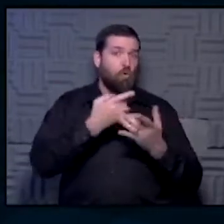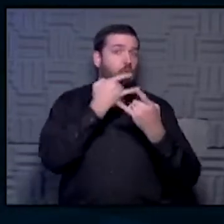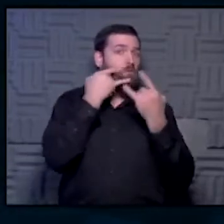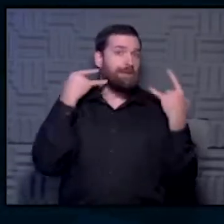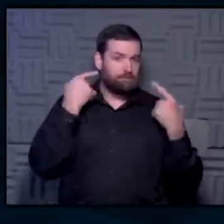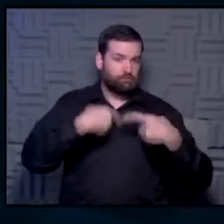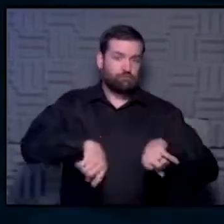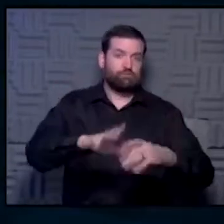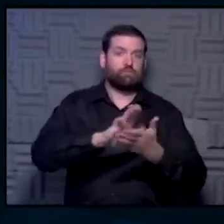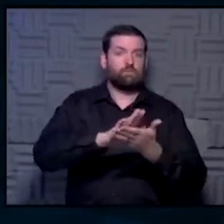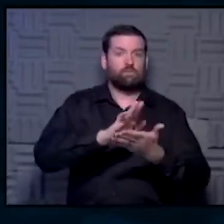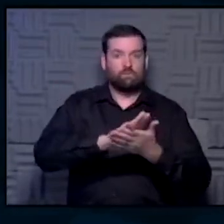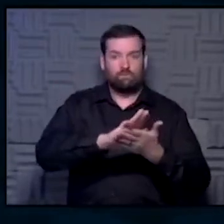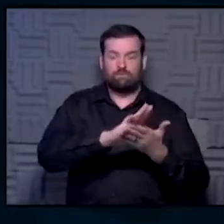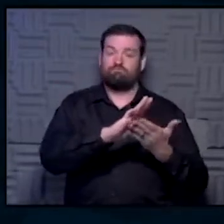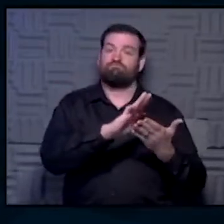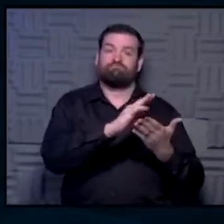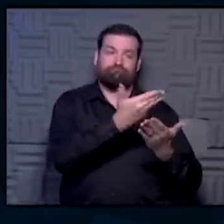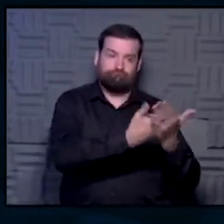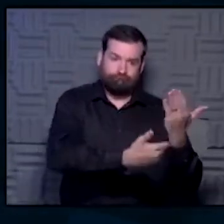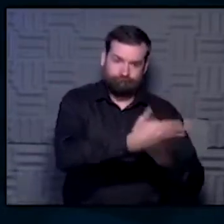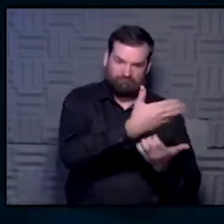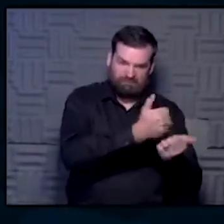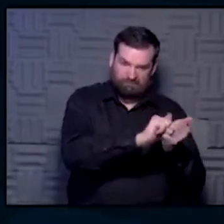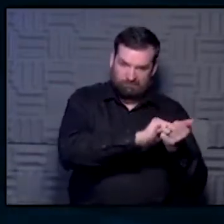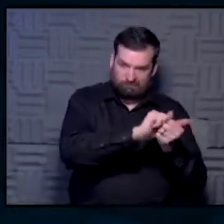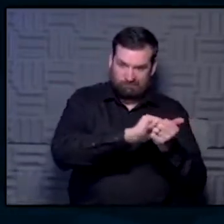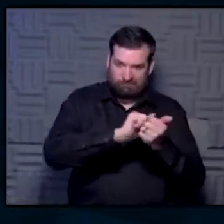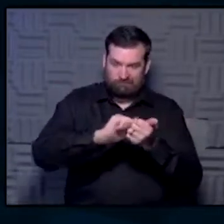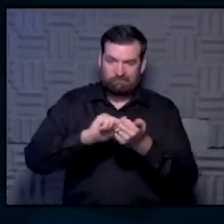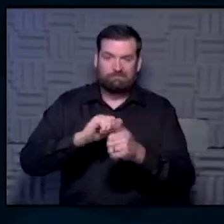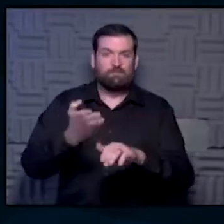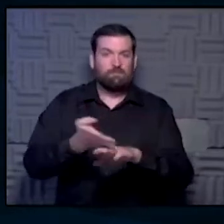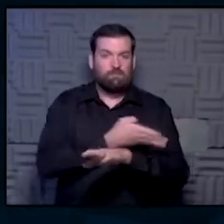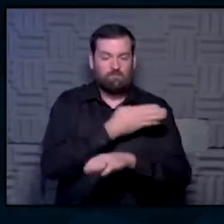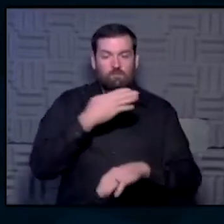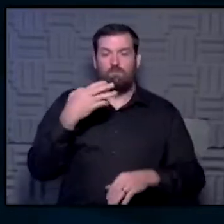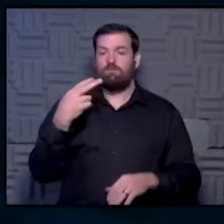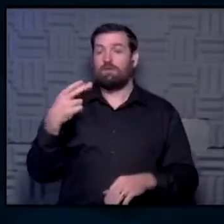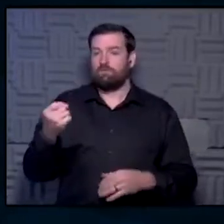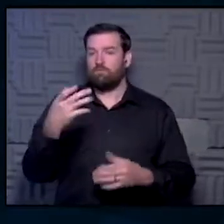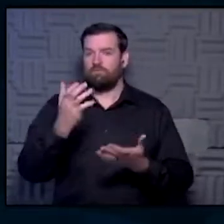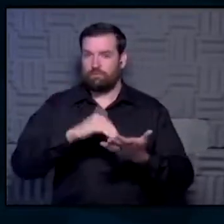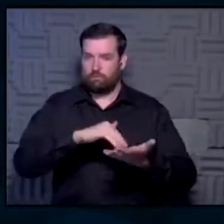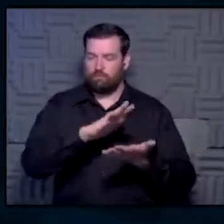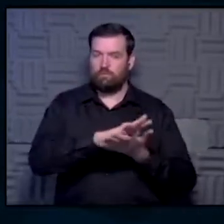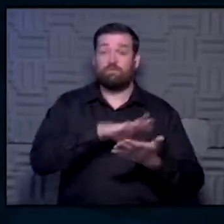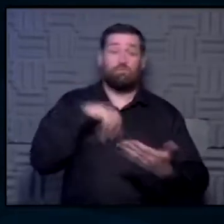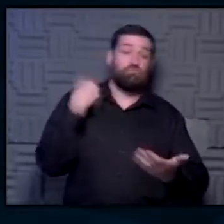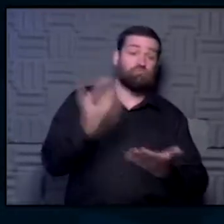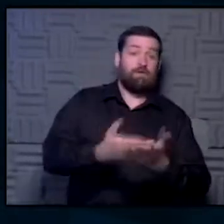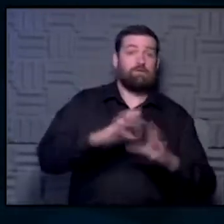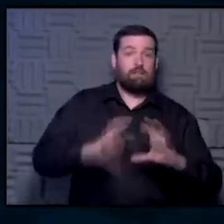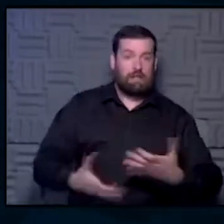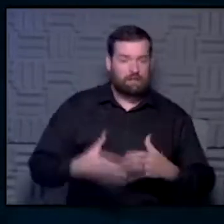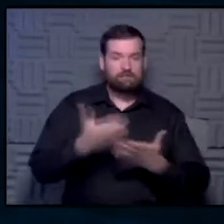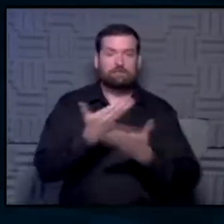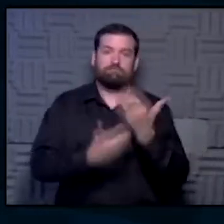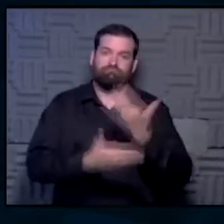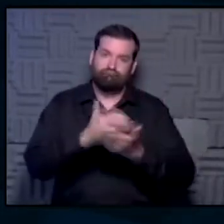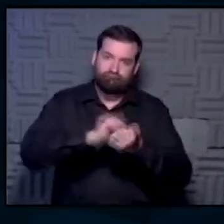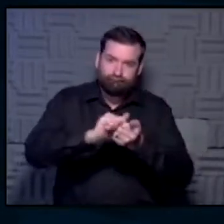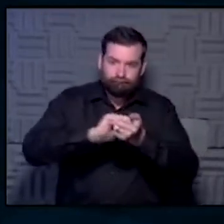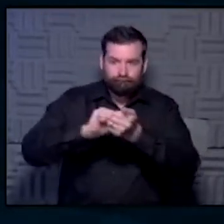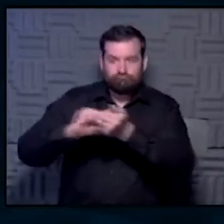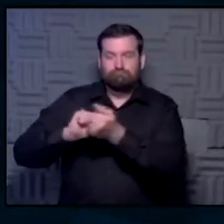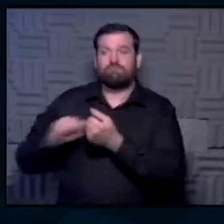clean their hands before. I have a high schooler and a middle schooler, so they wash their hands when they first get to class. Then they wash